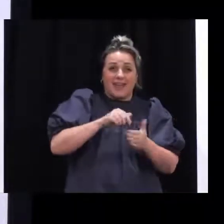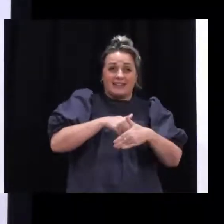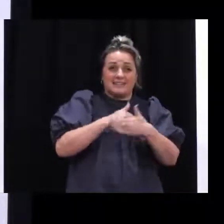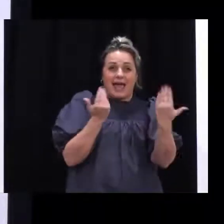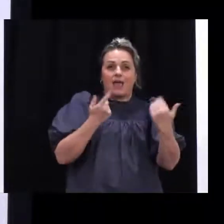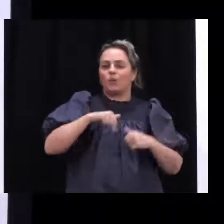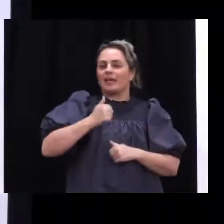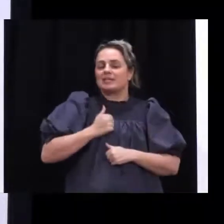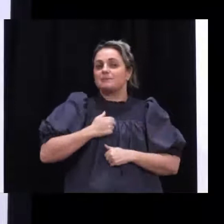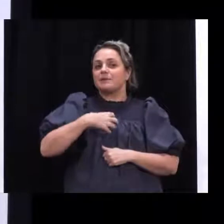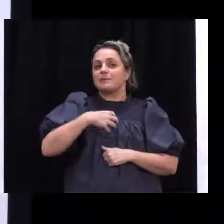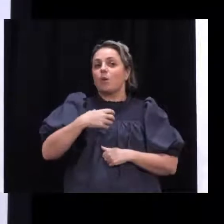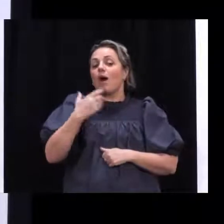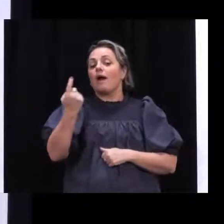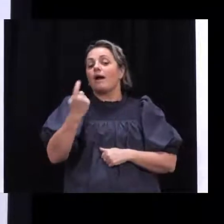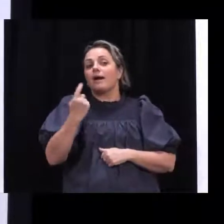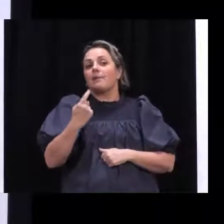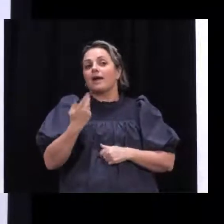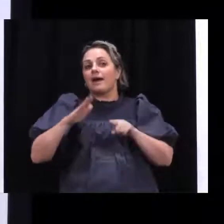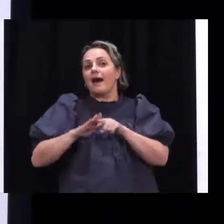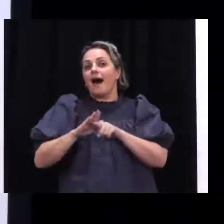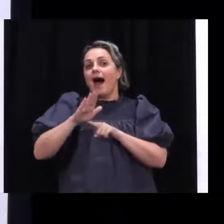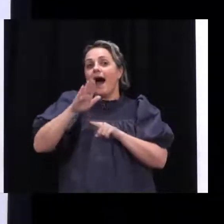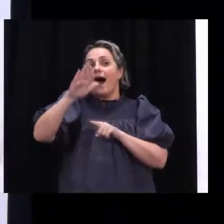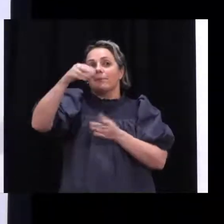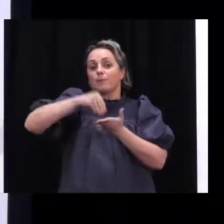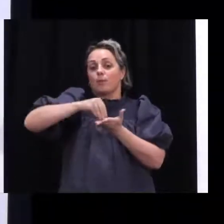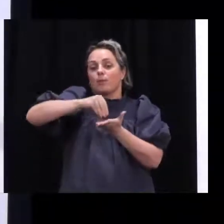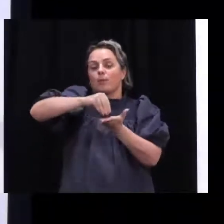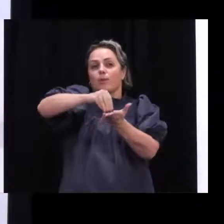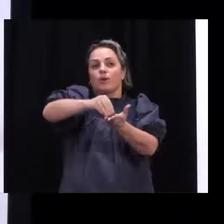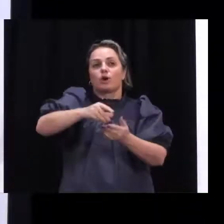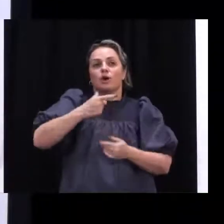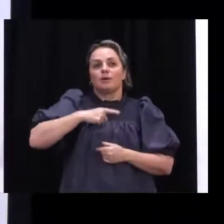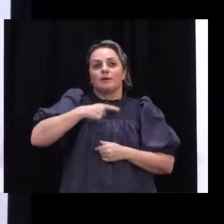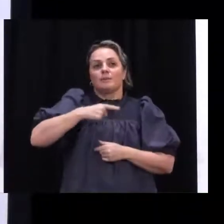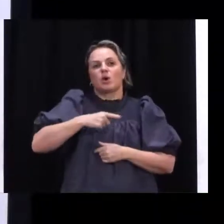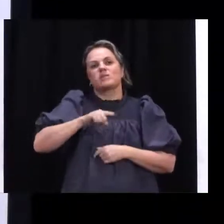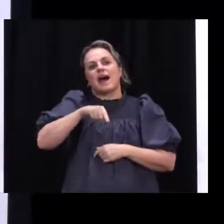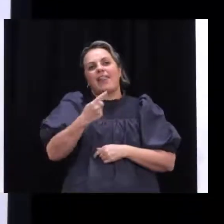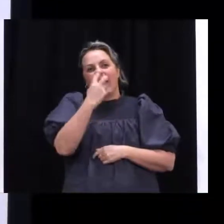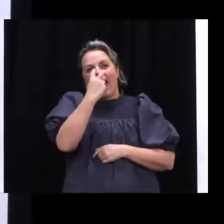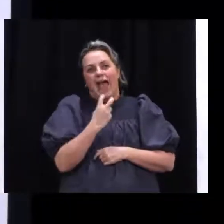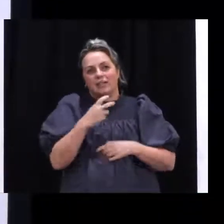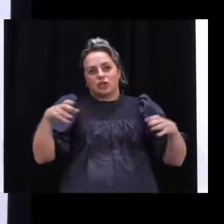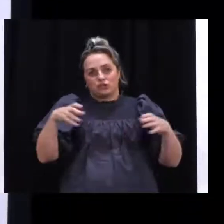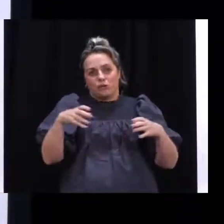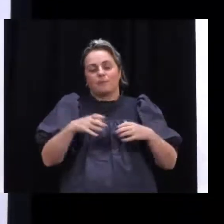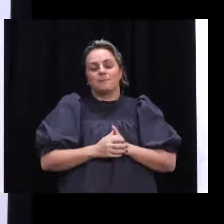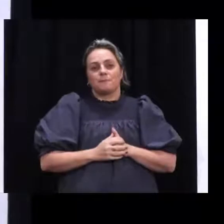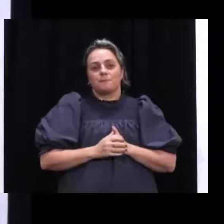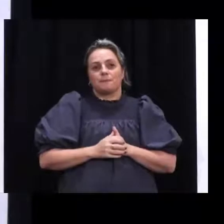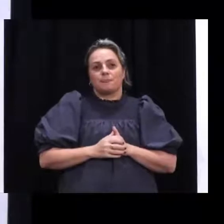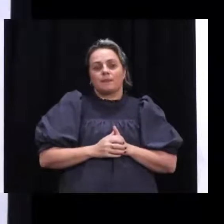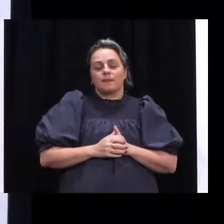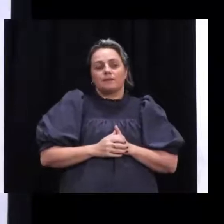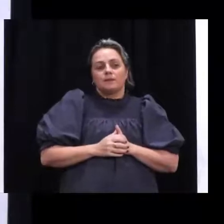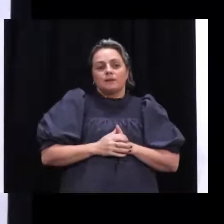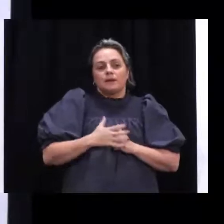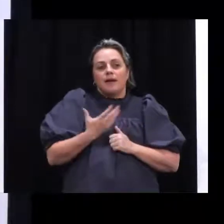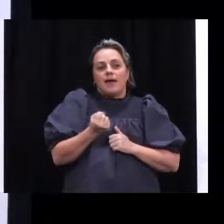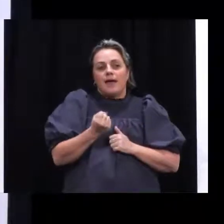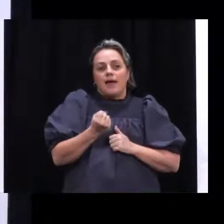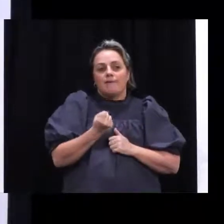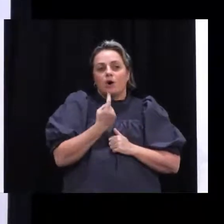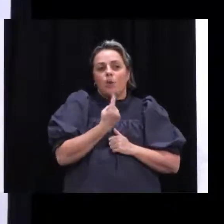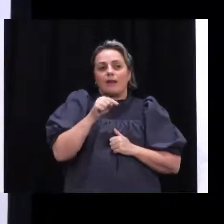in coming days as that larger population group is able to book in. There are around 1.9 million future bookings in